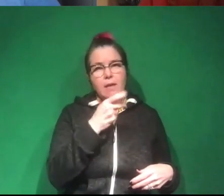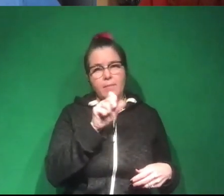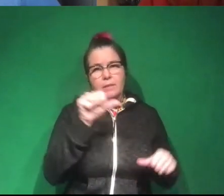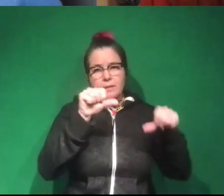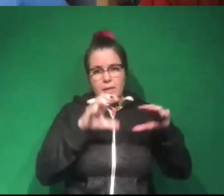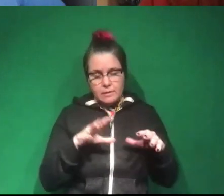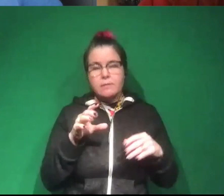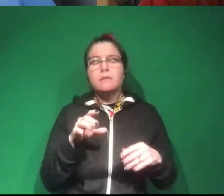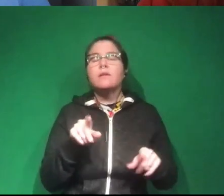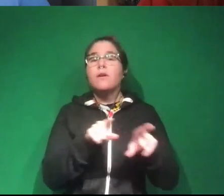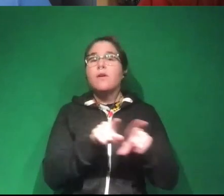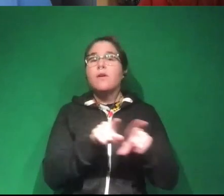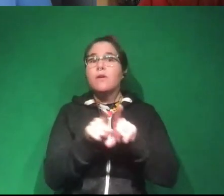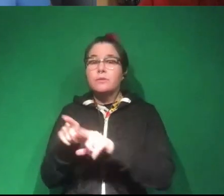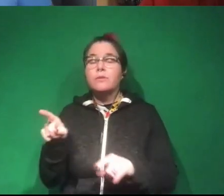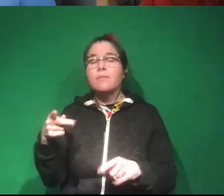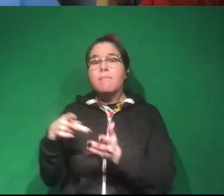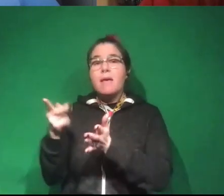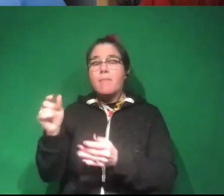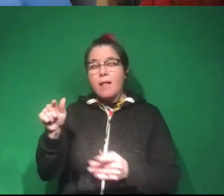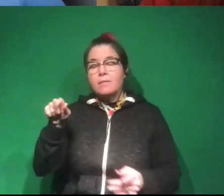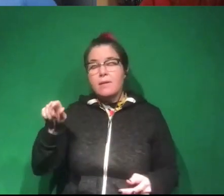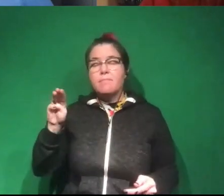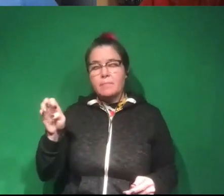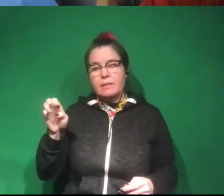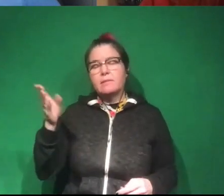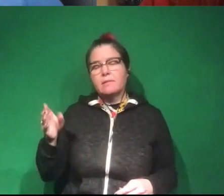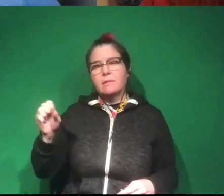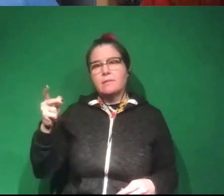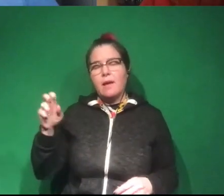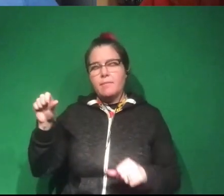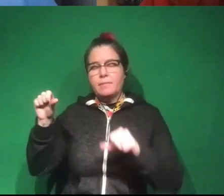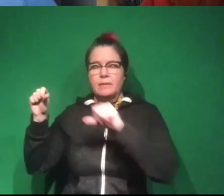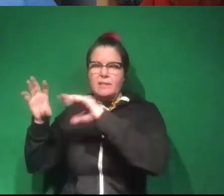patreon.com/skypeascientist, and also our PayPal for one-time donations. That's